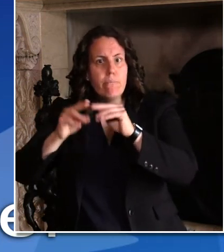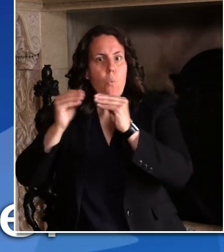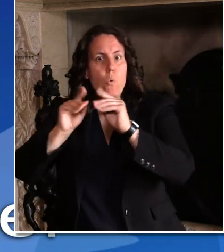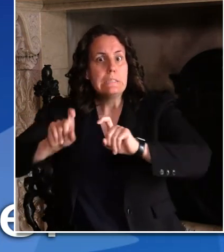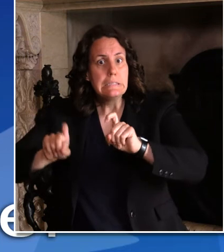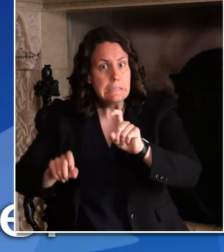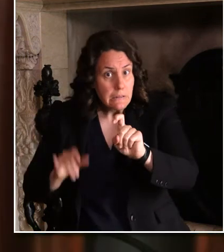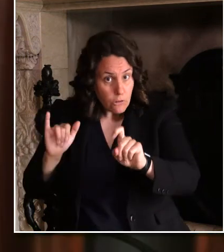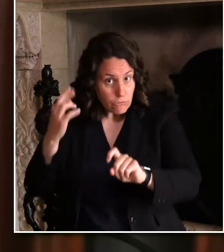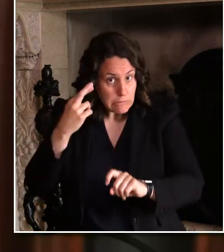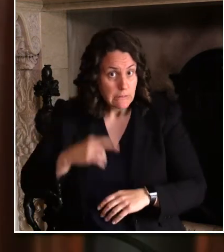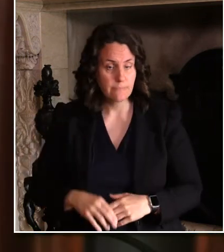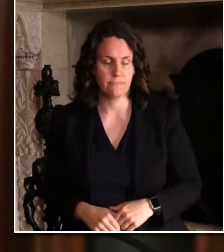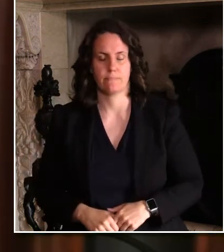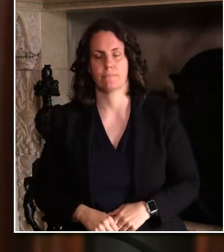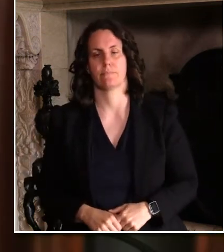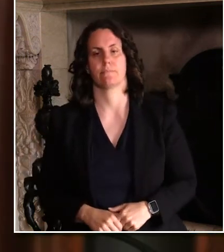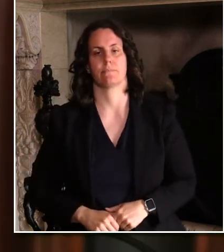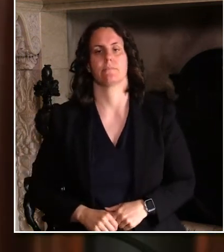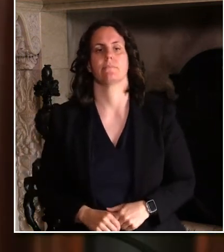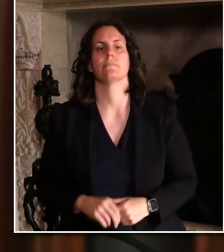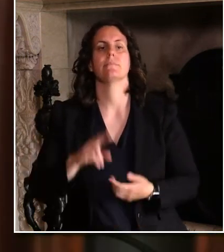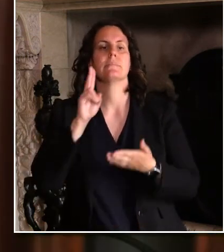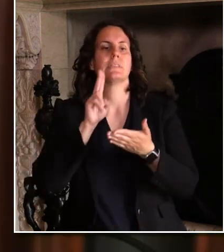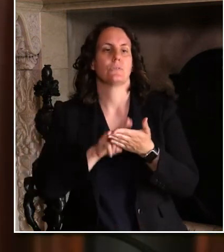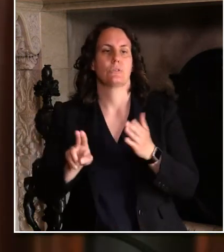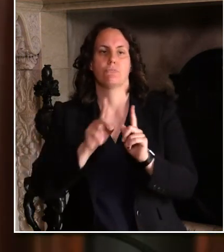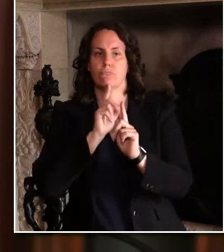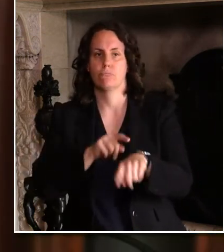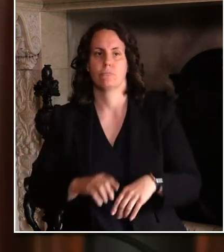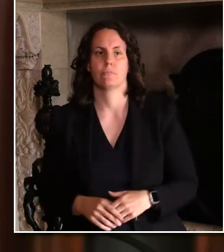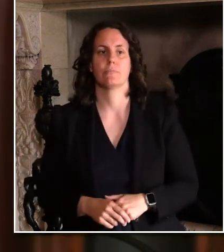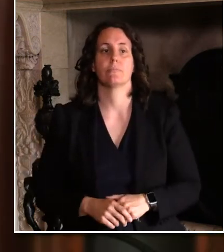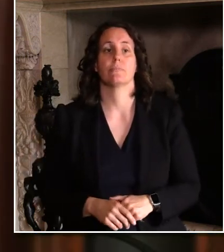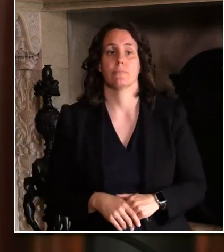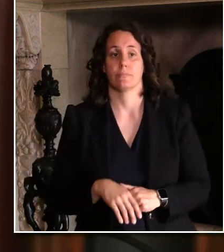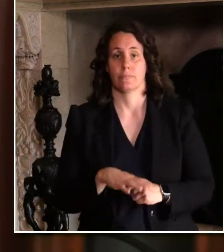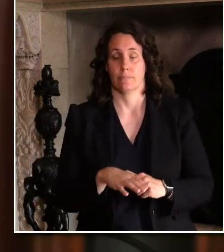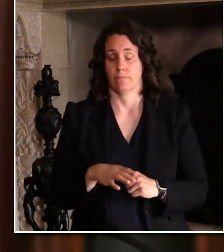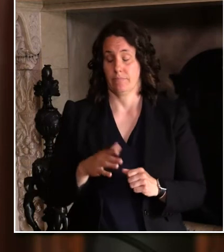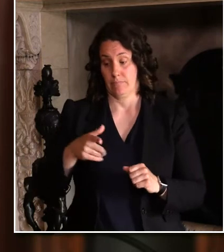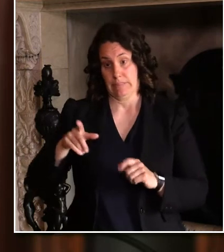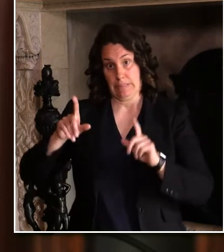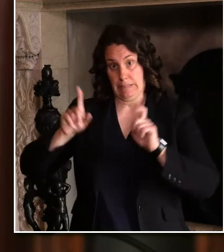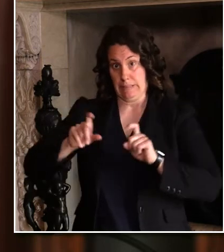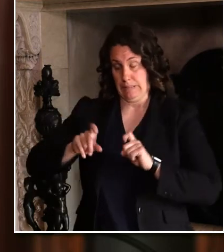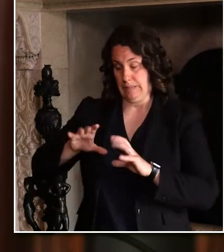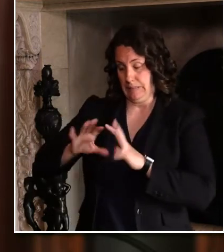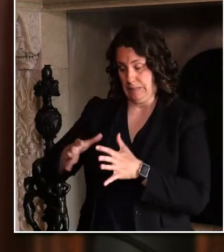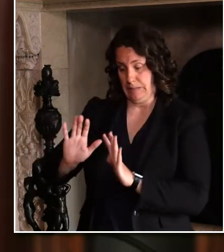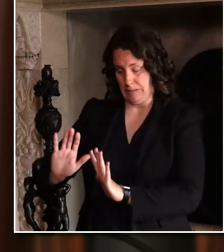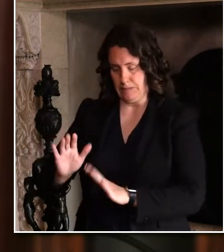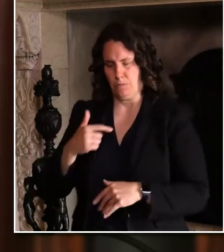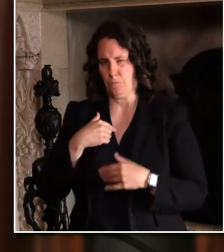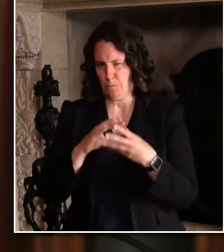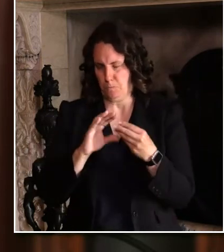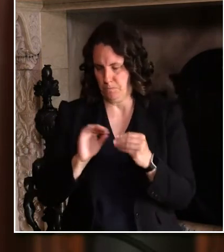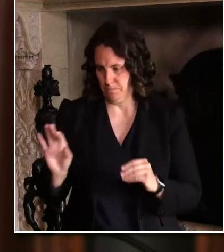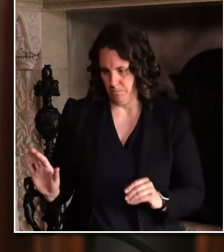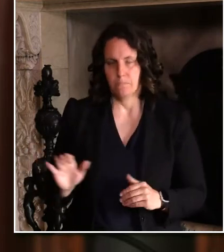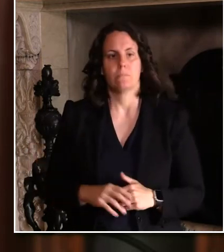Yeah, so I think on the testing piece, it's important to recognize